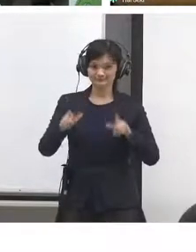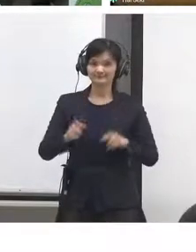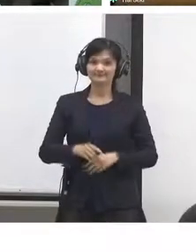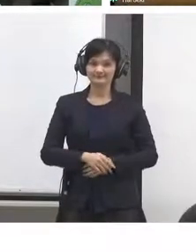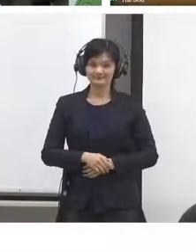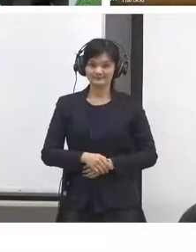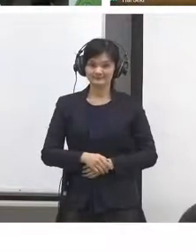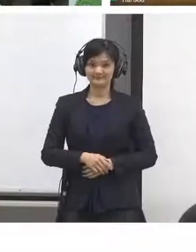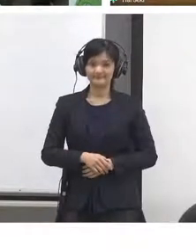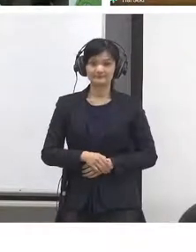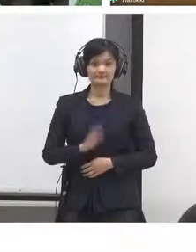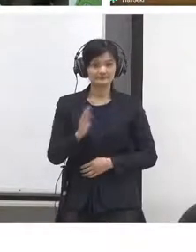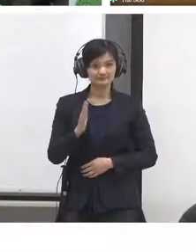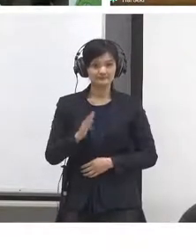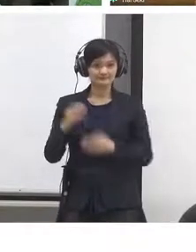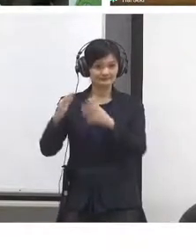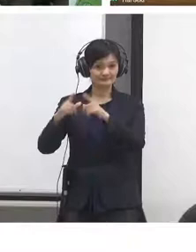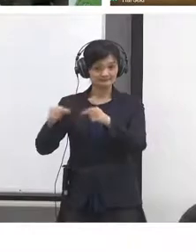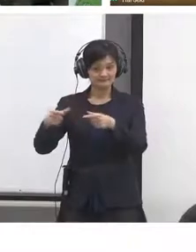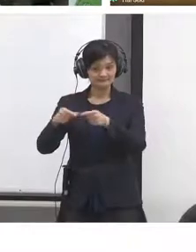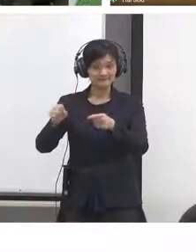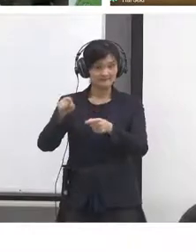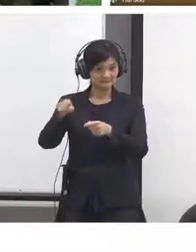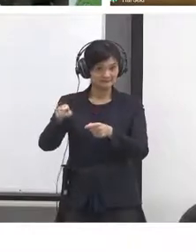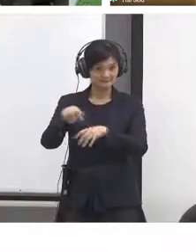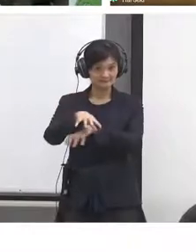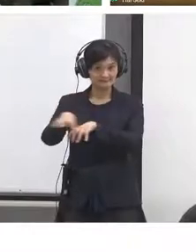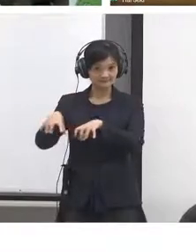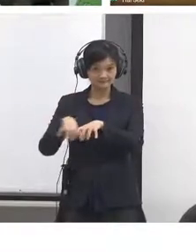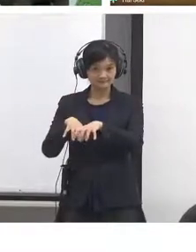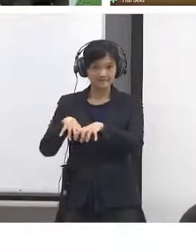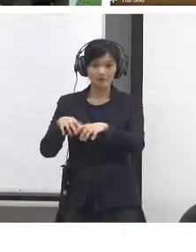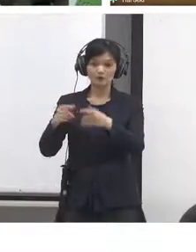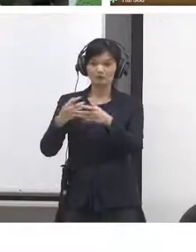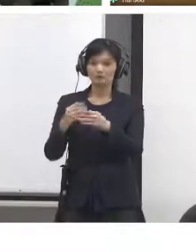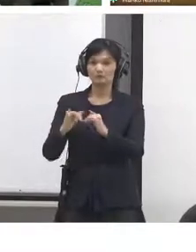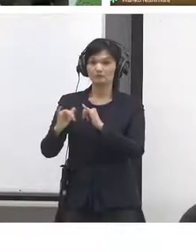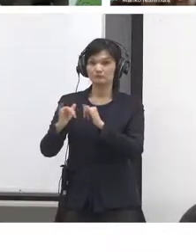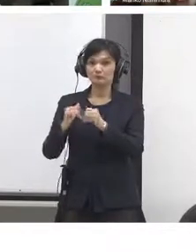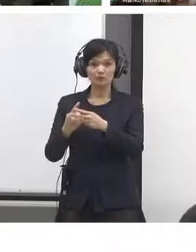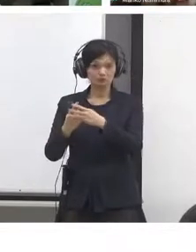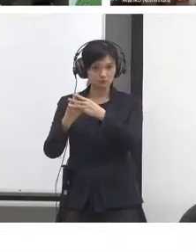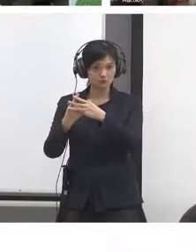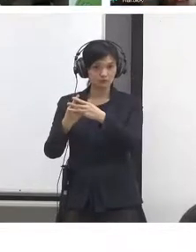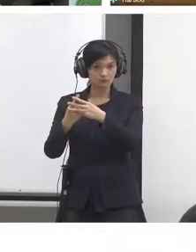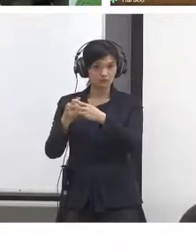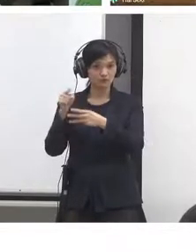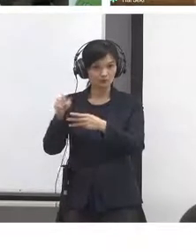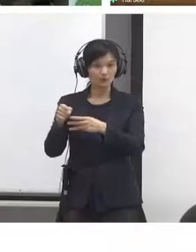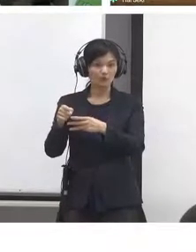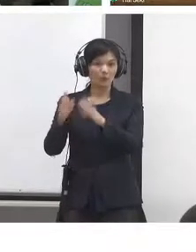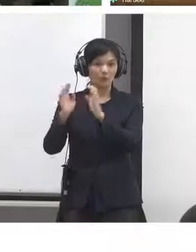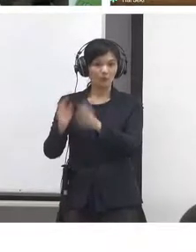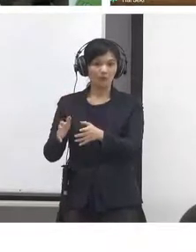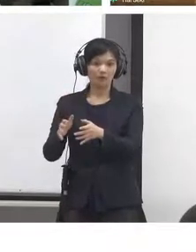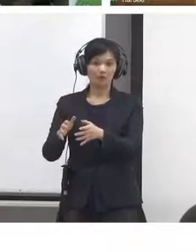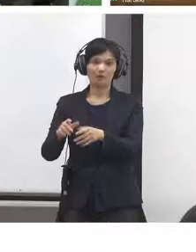in Japan, democracy has been established for so long time, so that